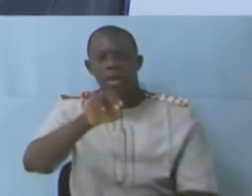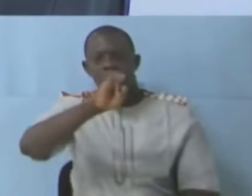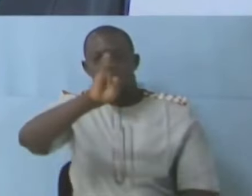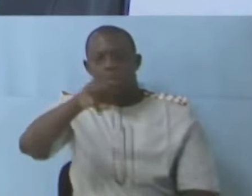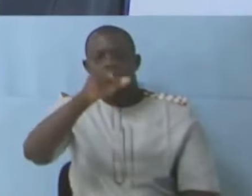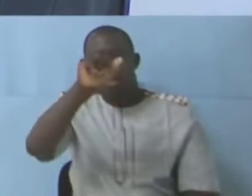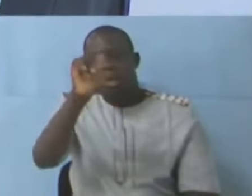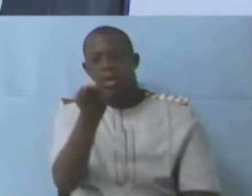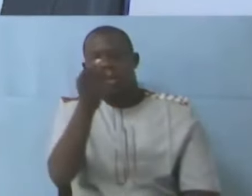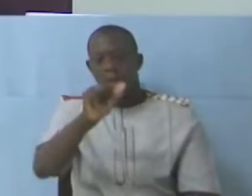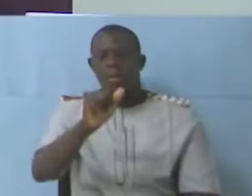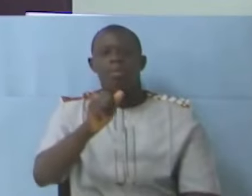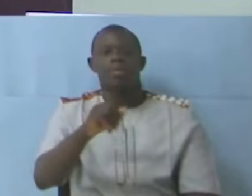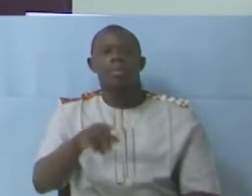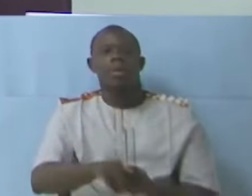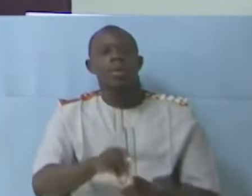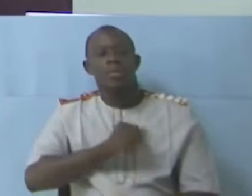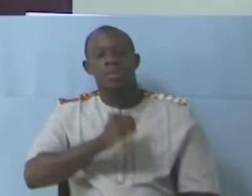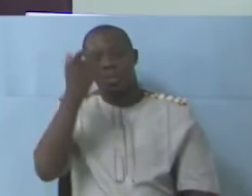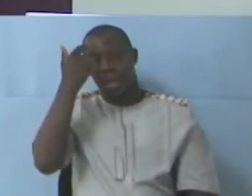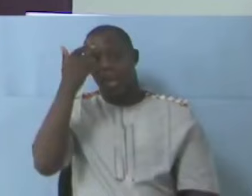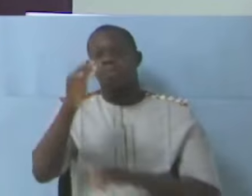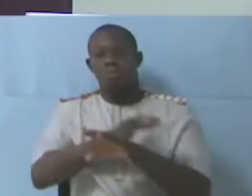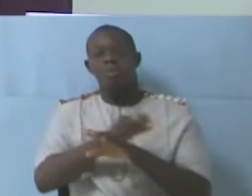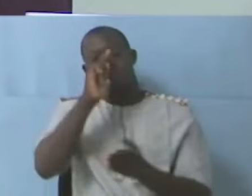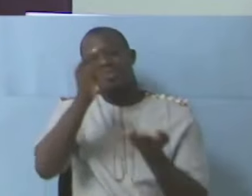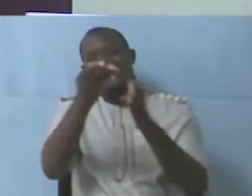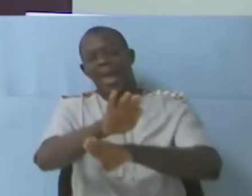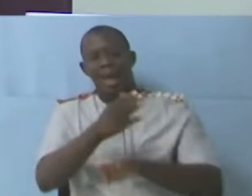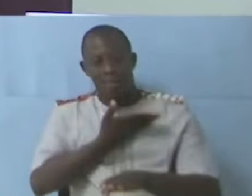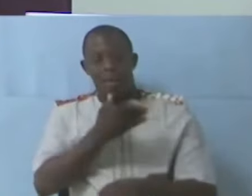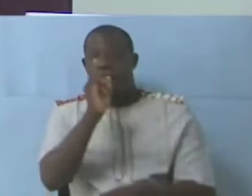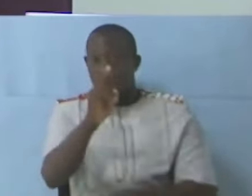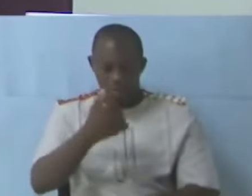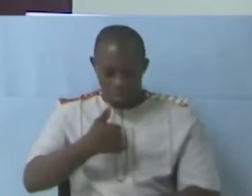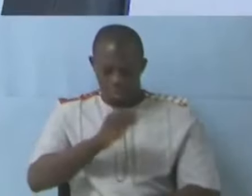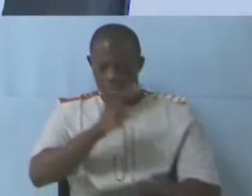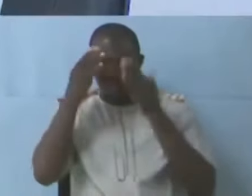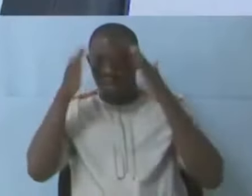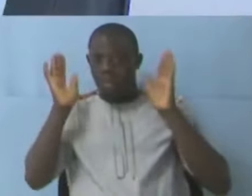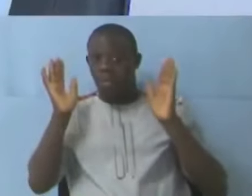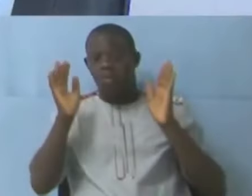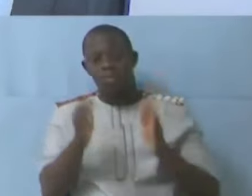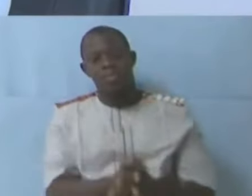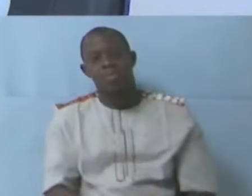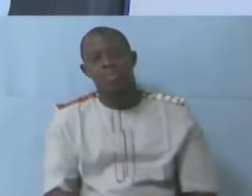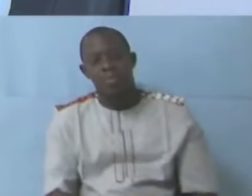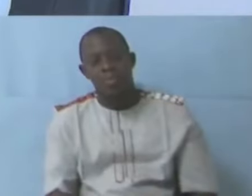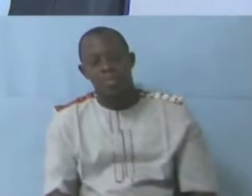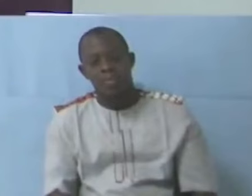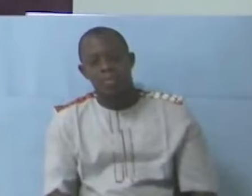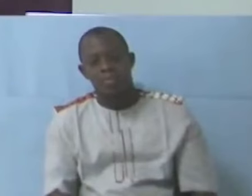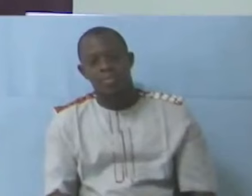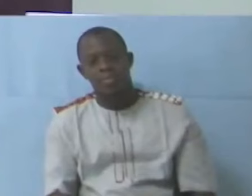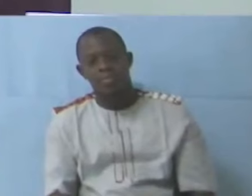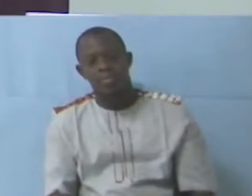I didn't know that time of day one. Jamano bo nak dena, but I didn't know that then he was already dead. Was it from the